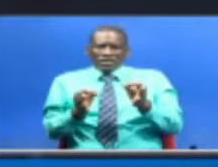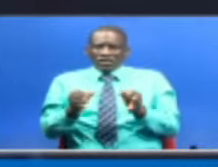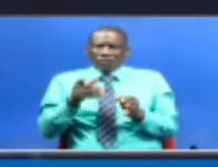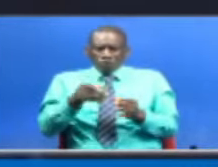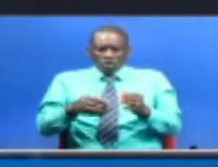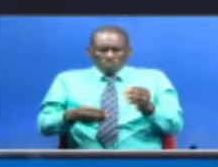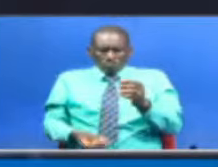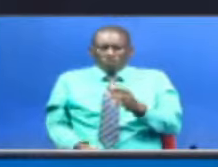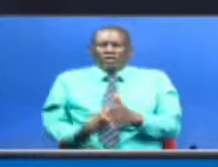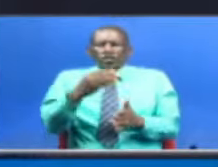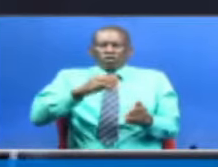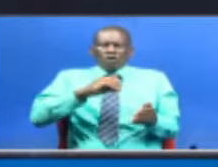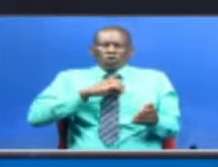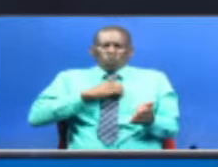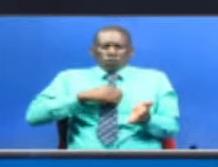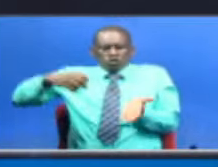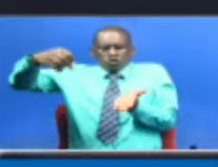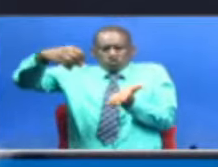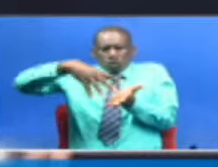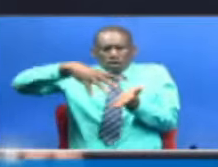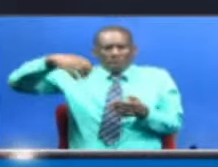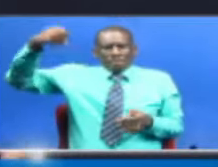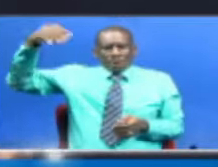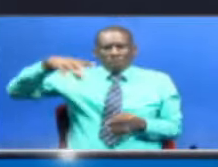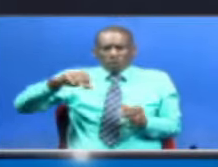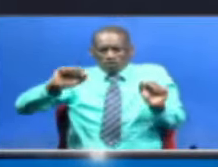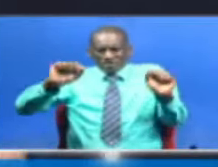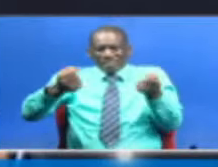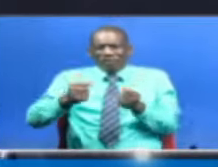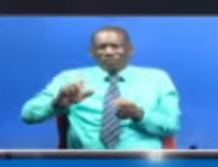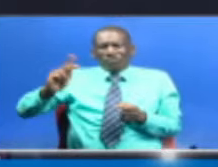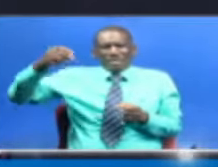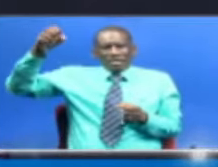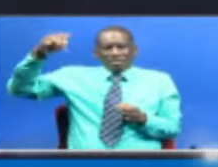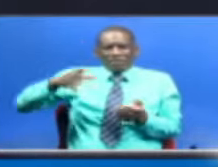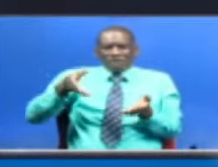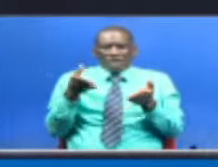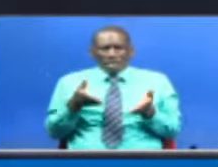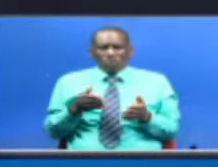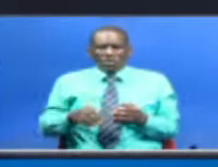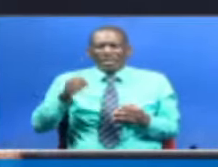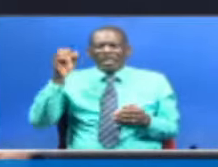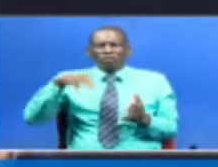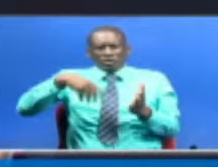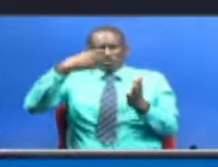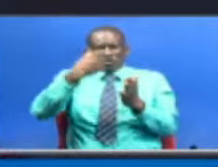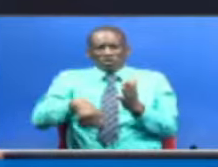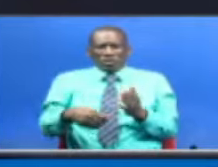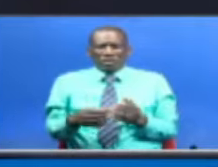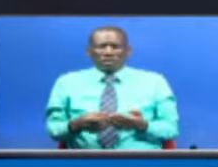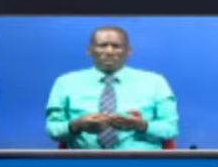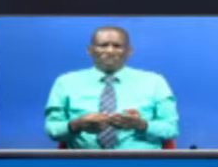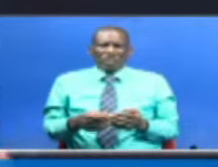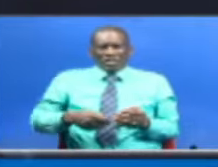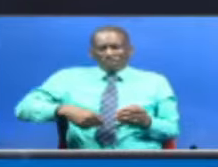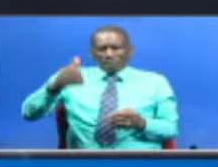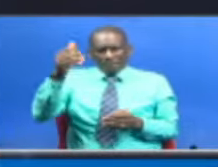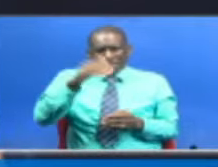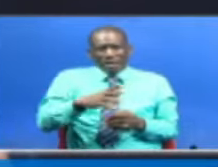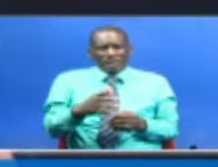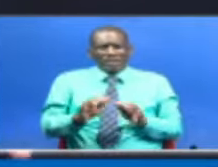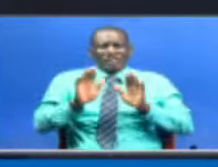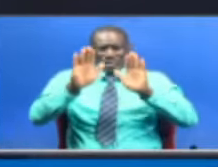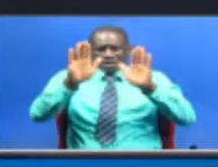if you are generating your own solar power, then you are saving on Kenya power. Right now, with the high tariffs, it actually the payback period